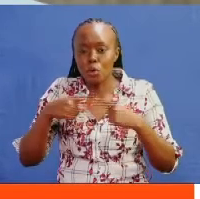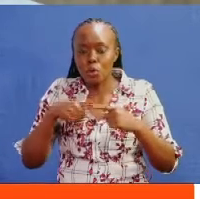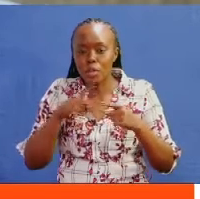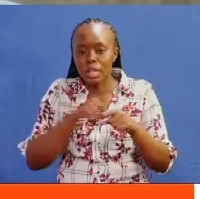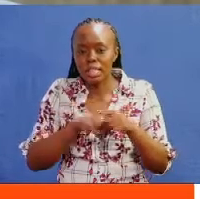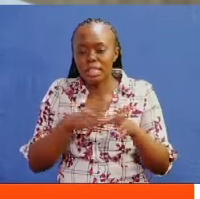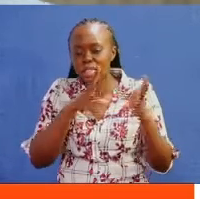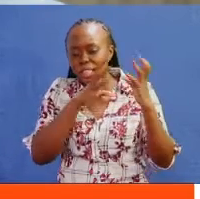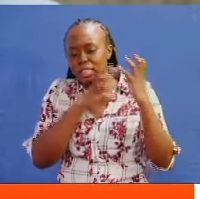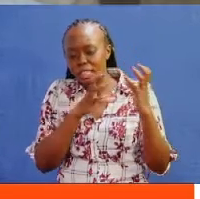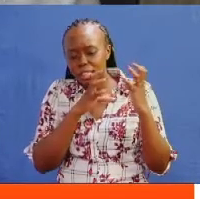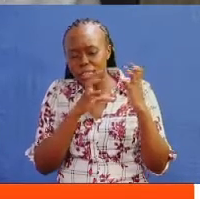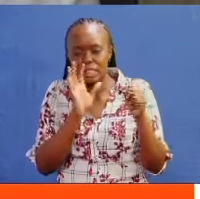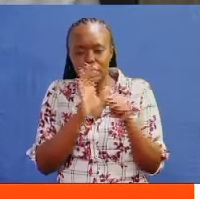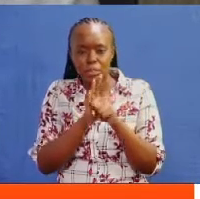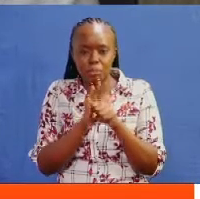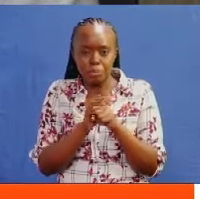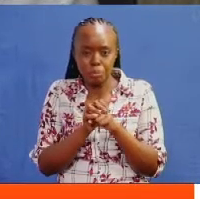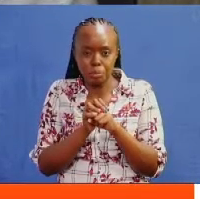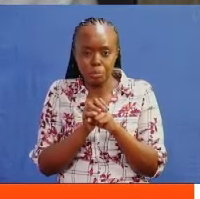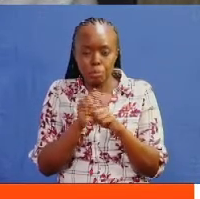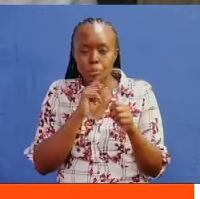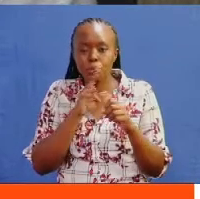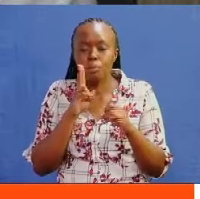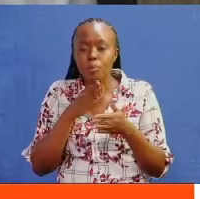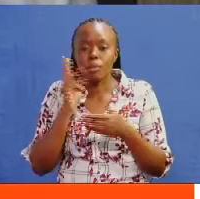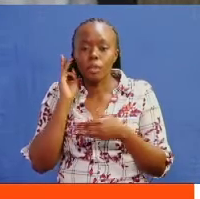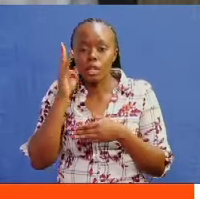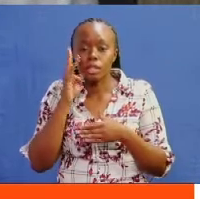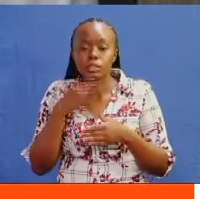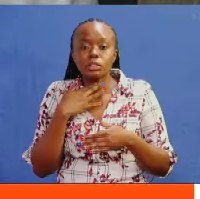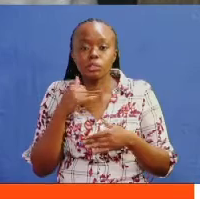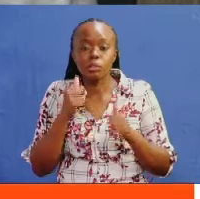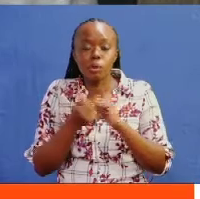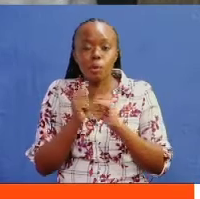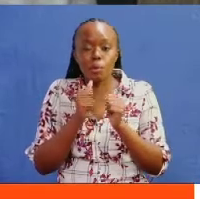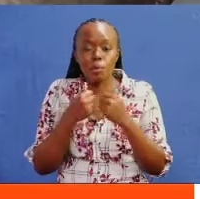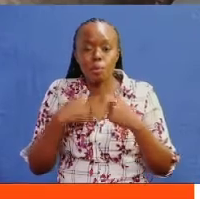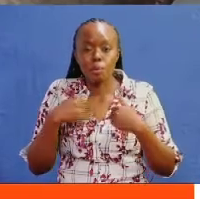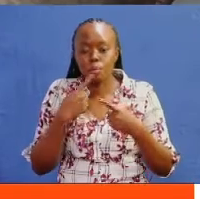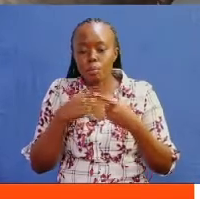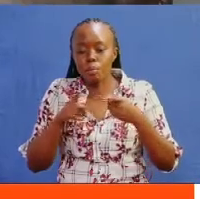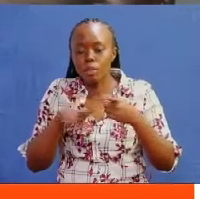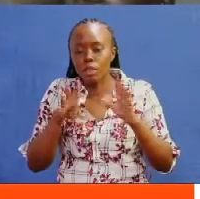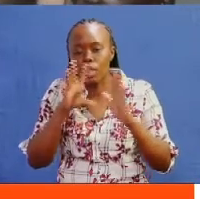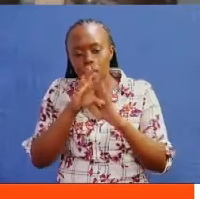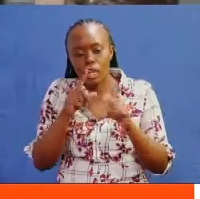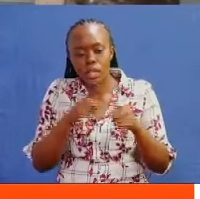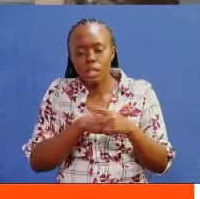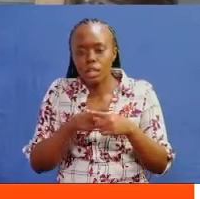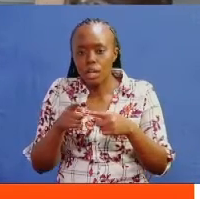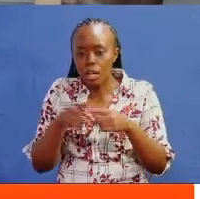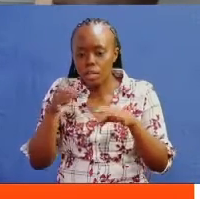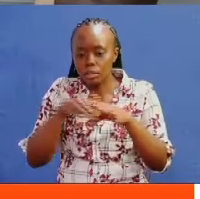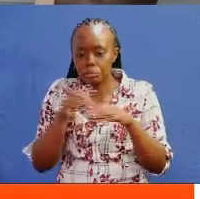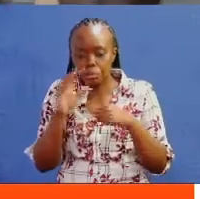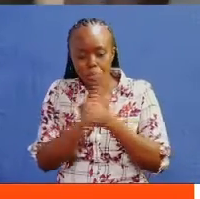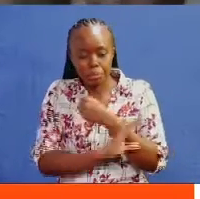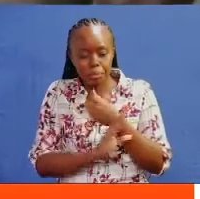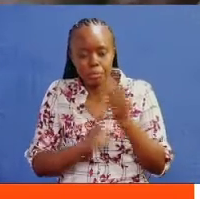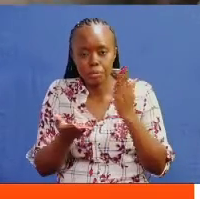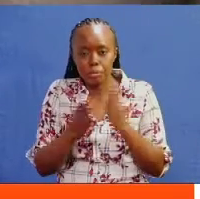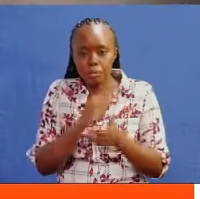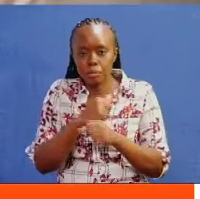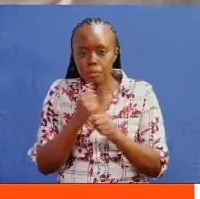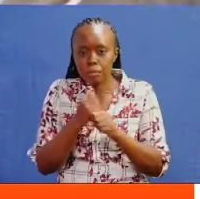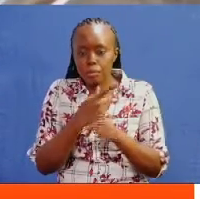overwhelmed completely by the symptoms. He will want to get the AstraZeneca jab, but the shortage of the vaccine in the country makes